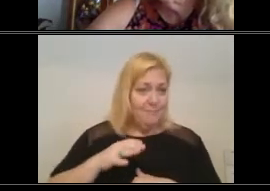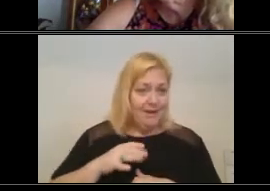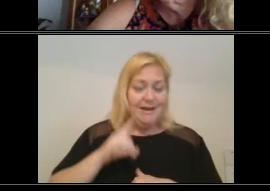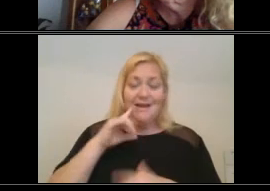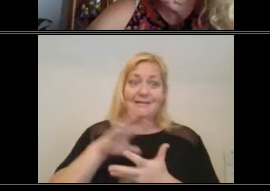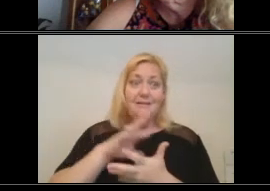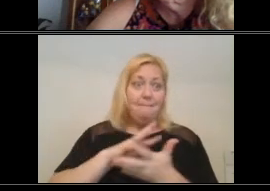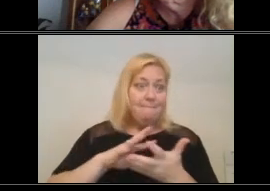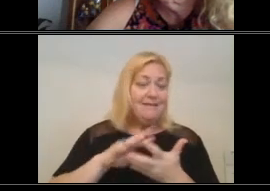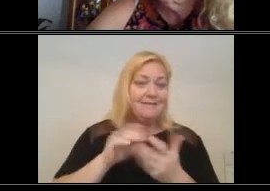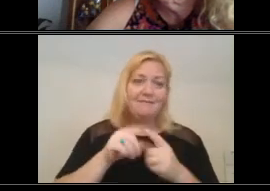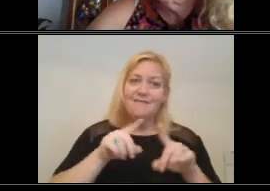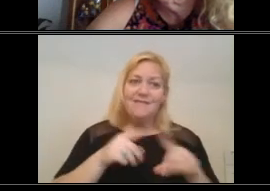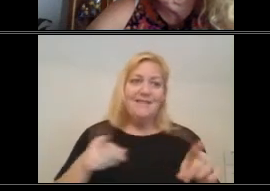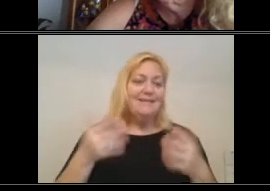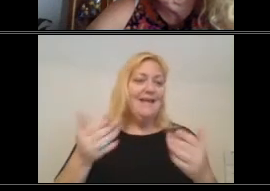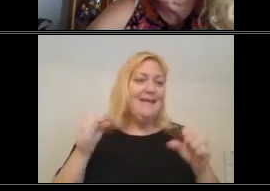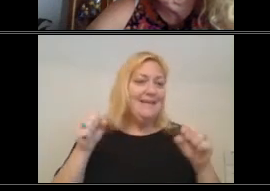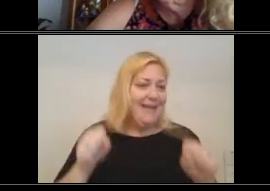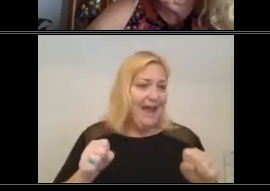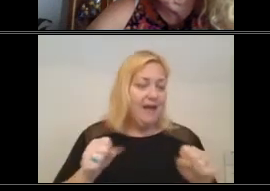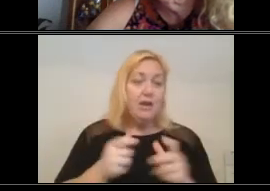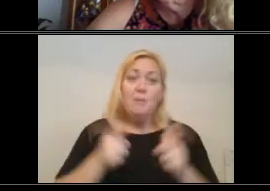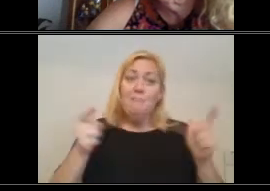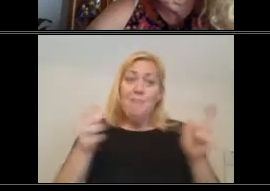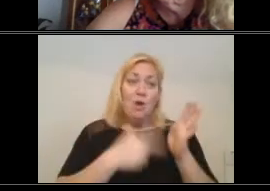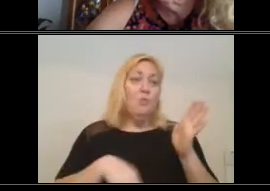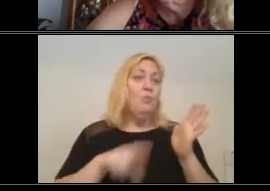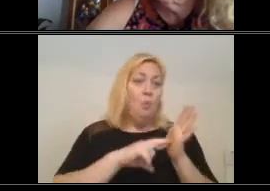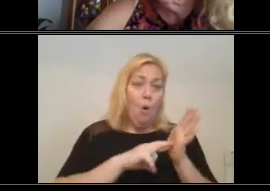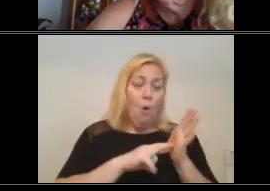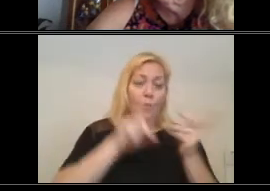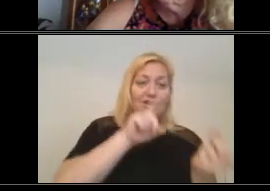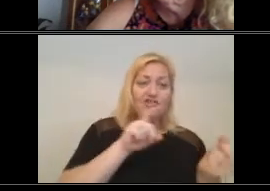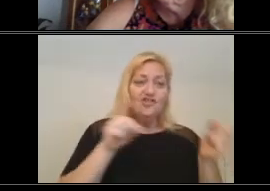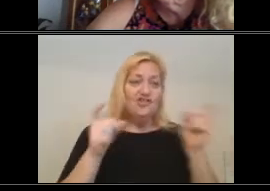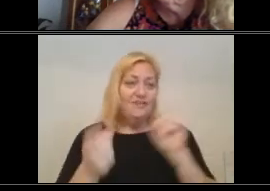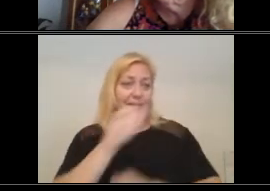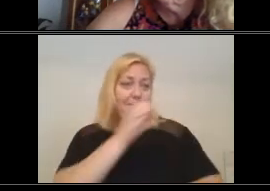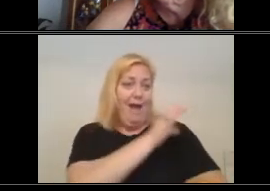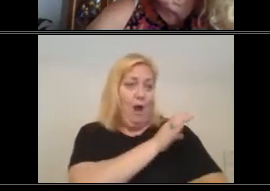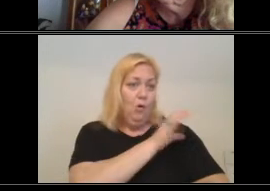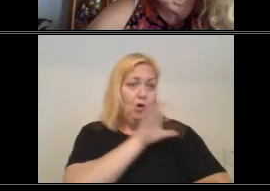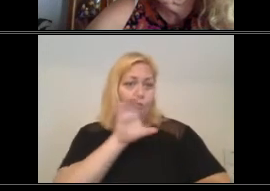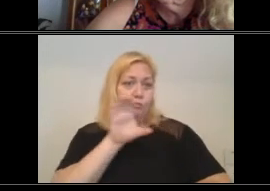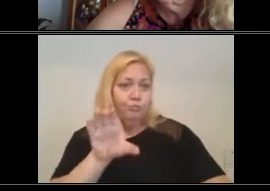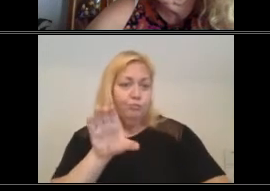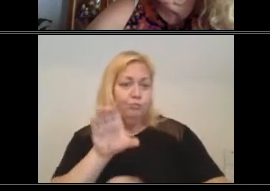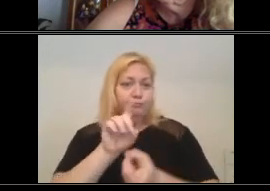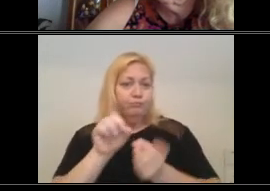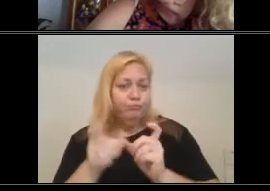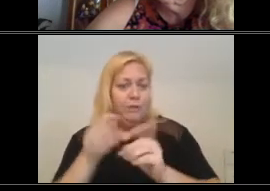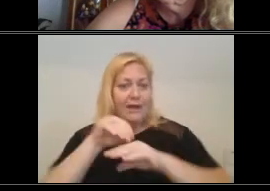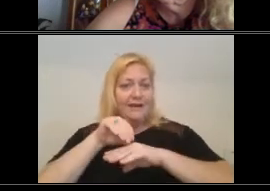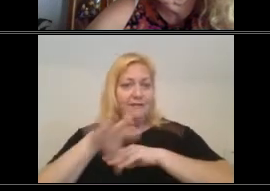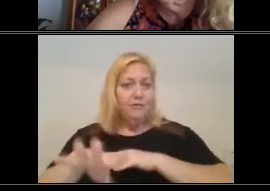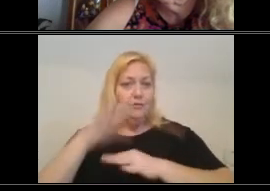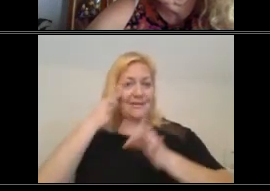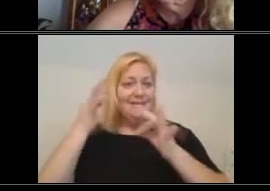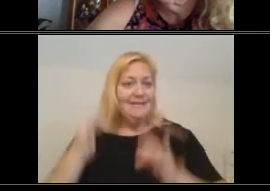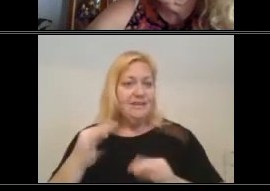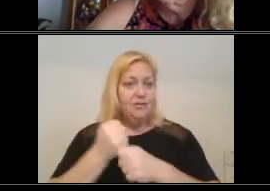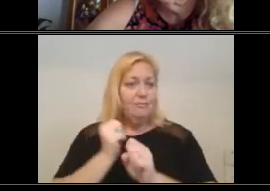they can play a big role in shifting power and influencing decision-making, policy-making in a